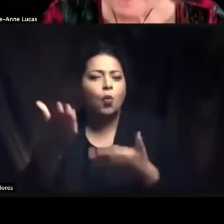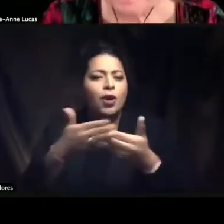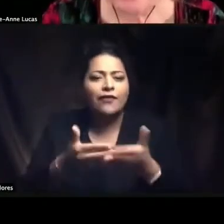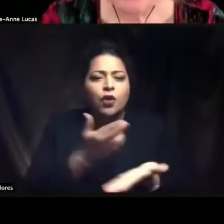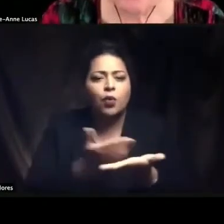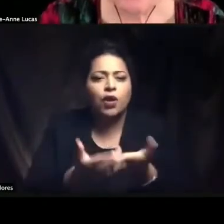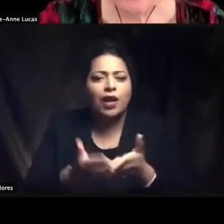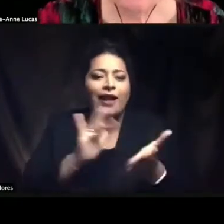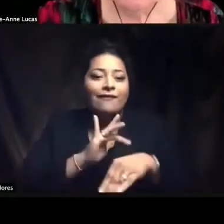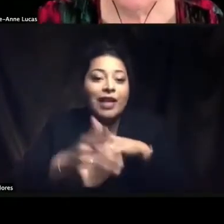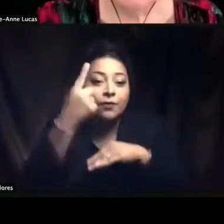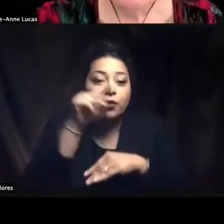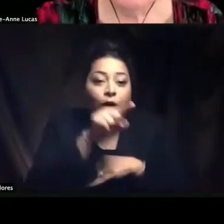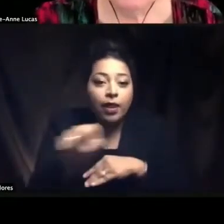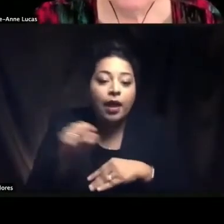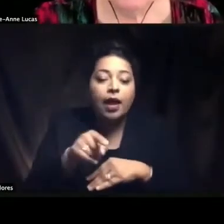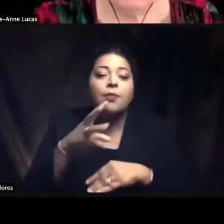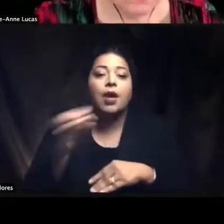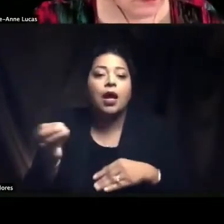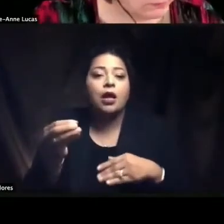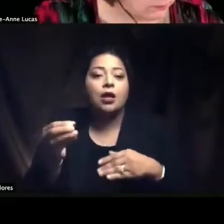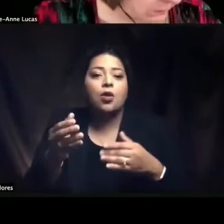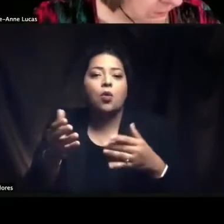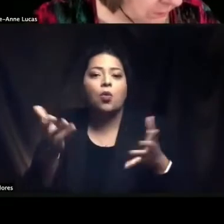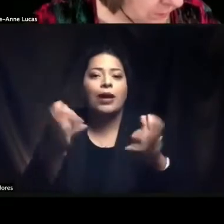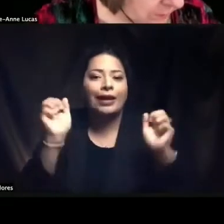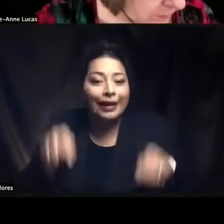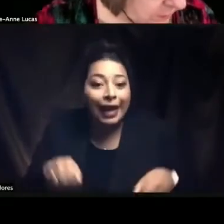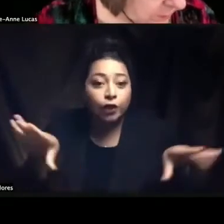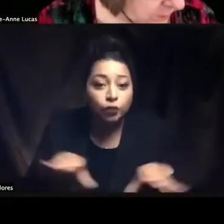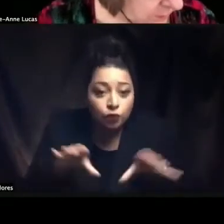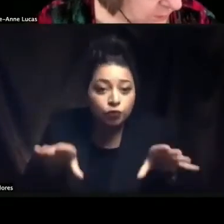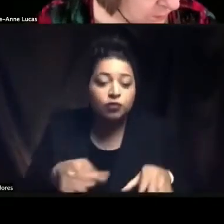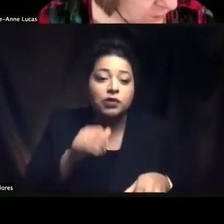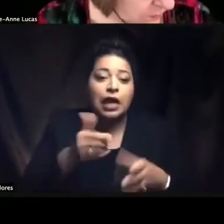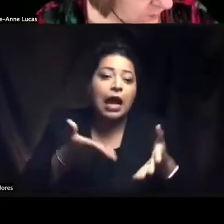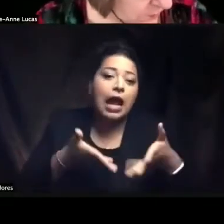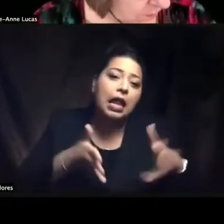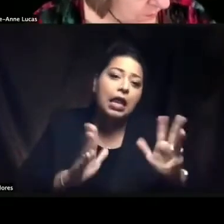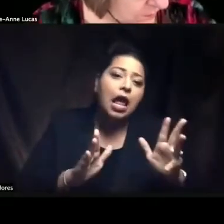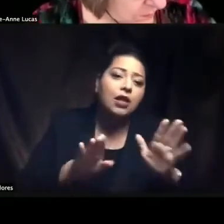make it understandable and feasible for them. Also not allow these developers,